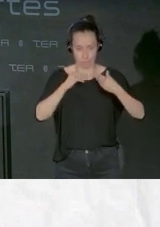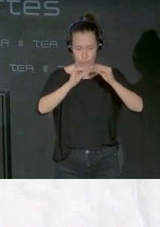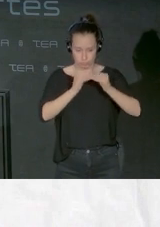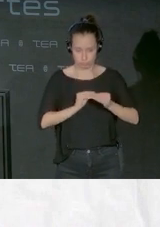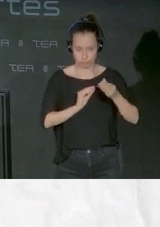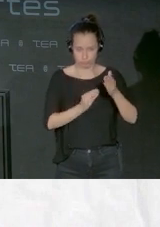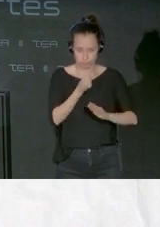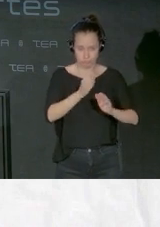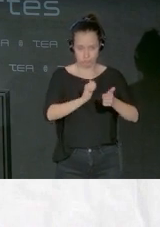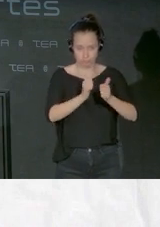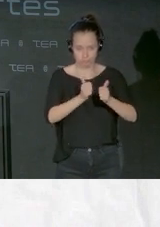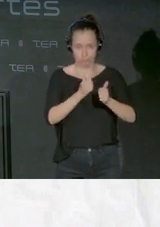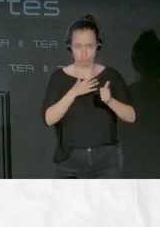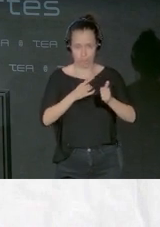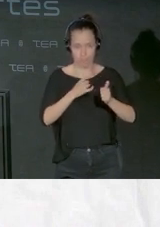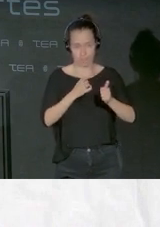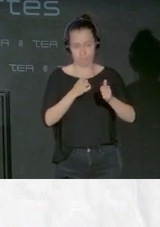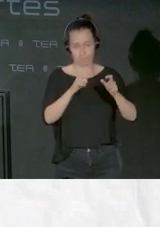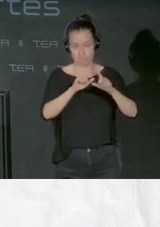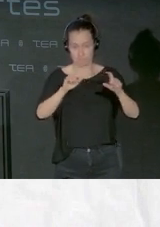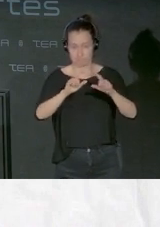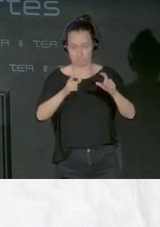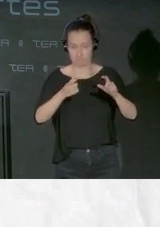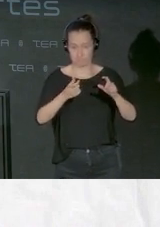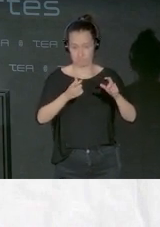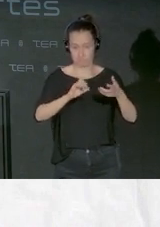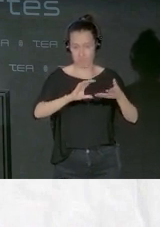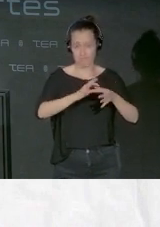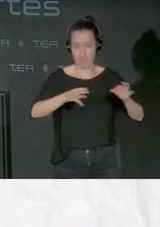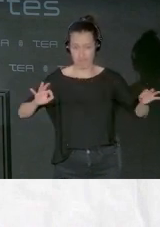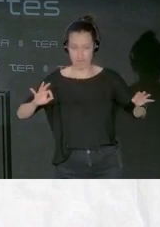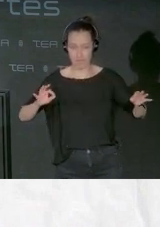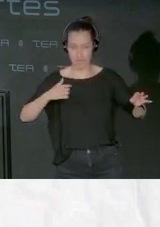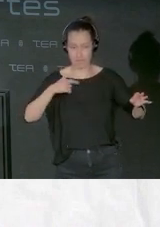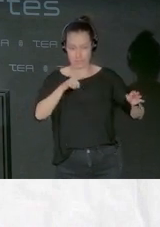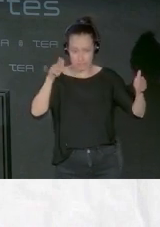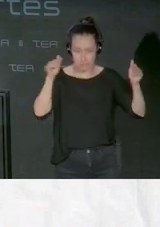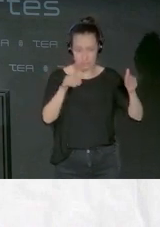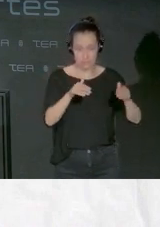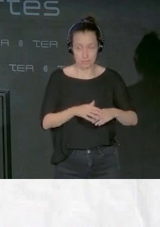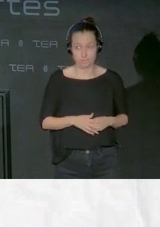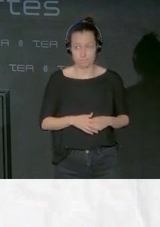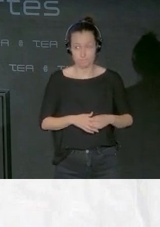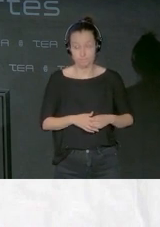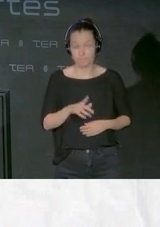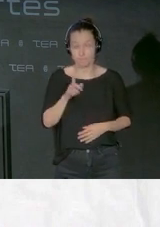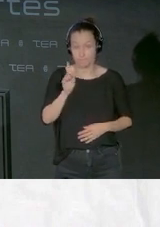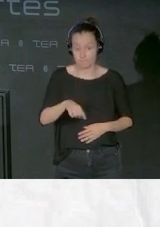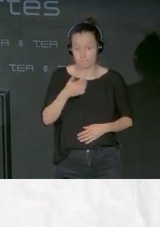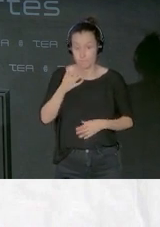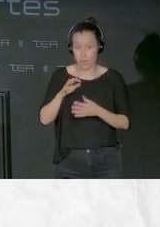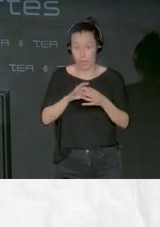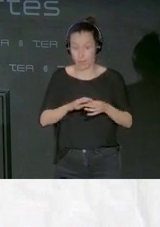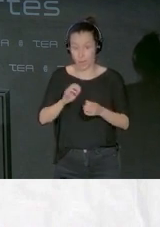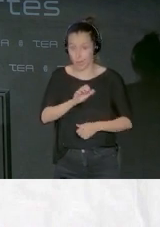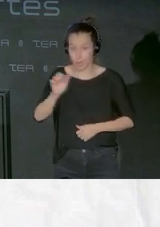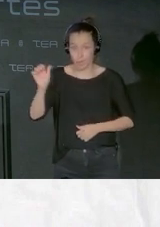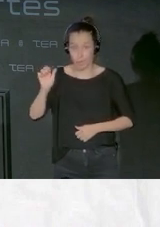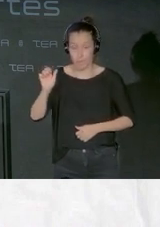at really one of the key gaps at EU level, especially, is really untargeted financing for